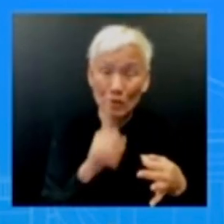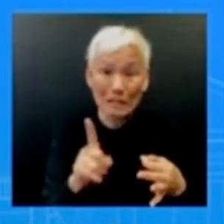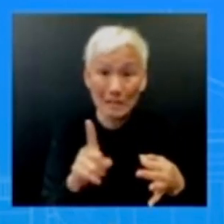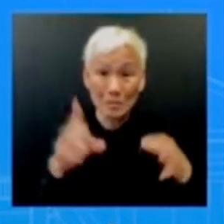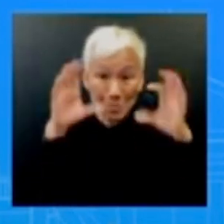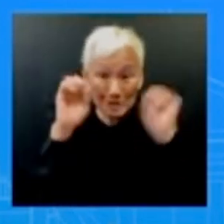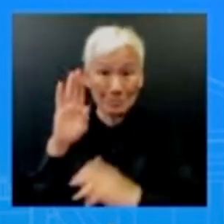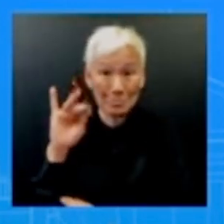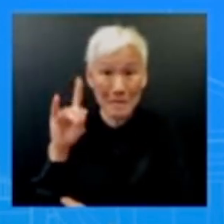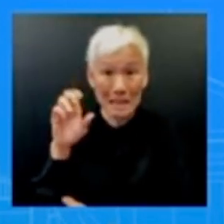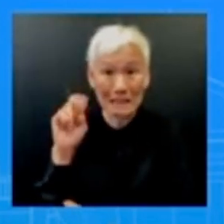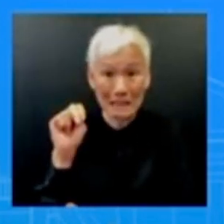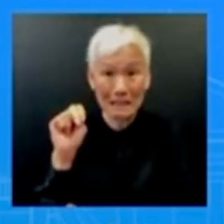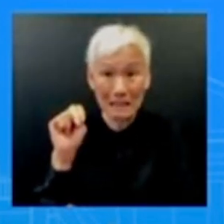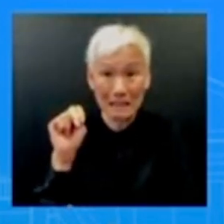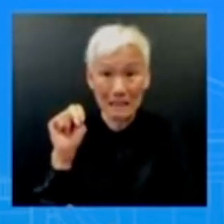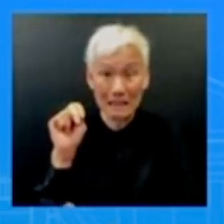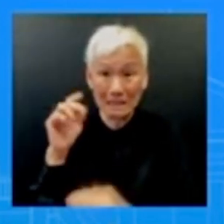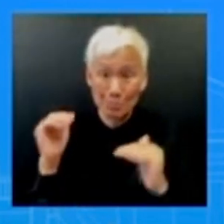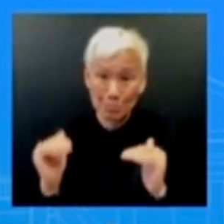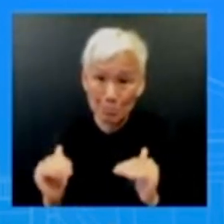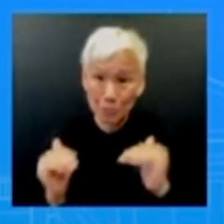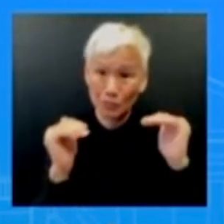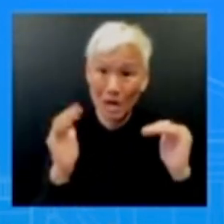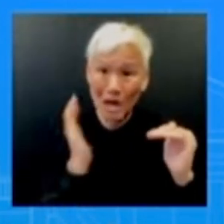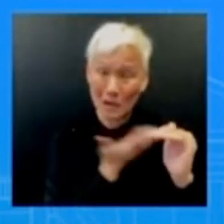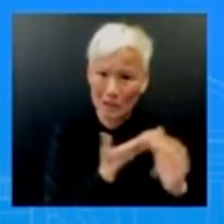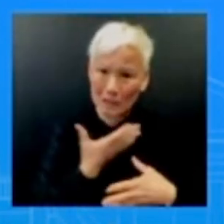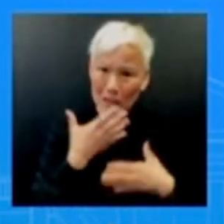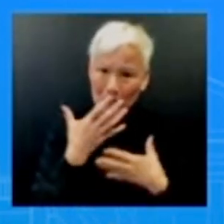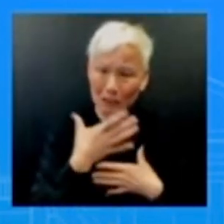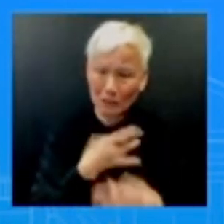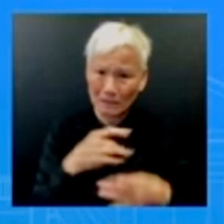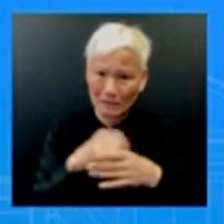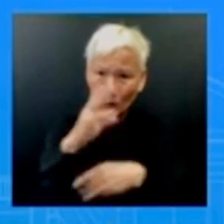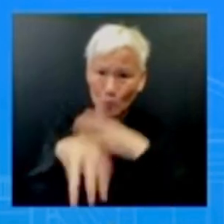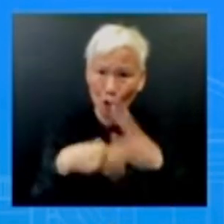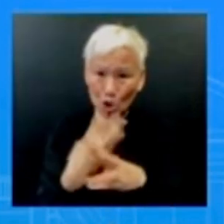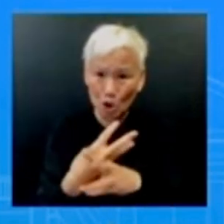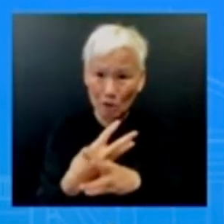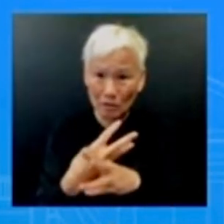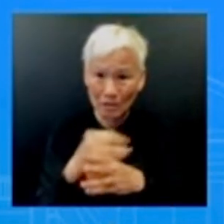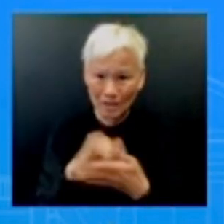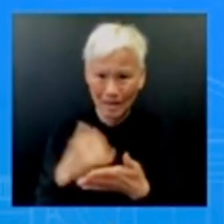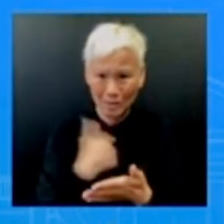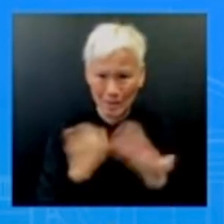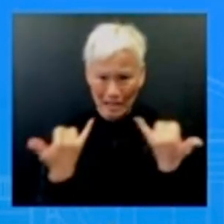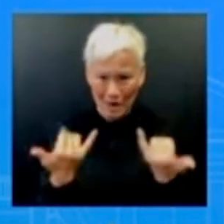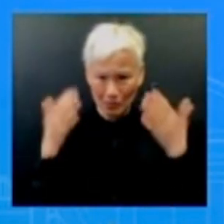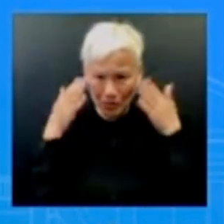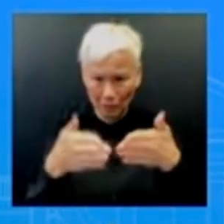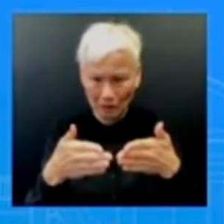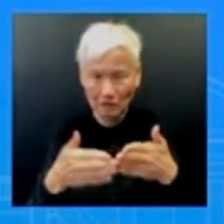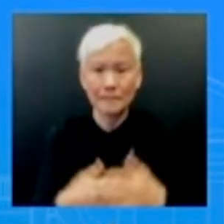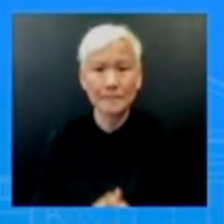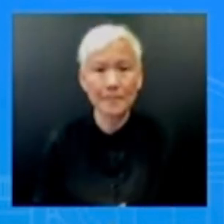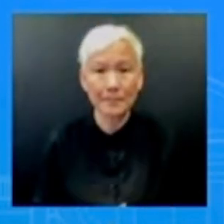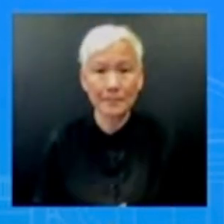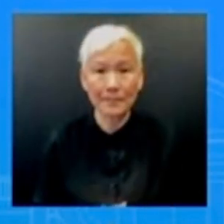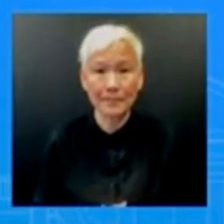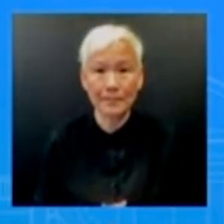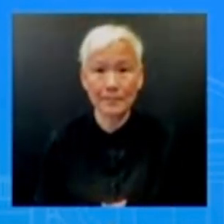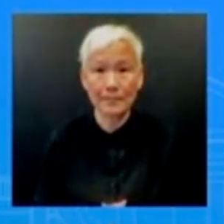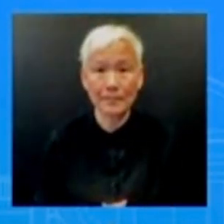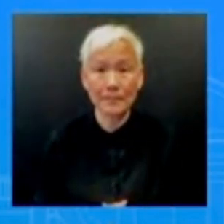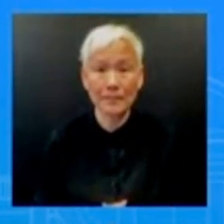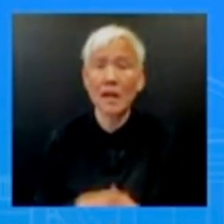That's what we're focused on. Welcome back. Thank you. It's been a minute. Has the president spoken to Jeff Woodkey